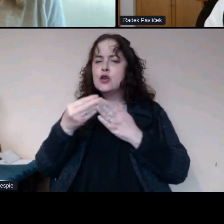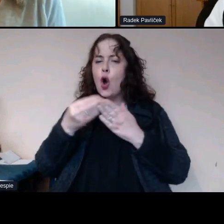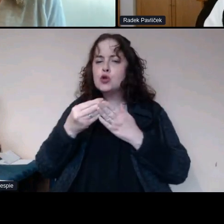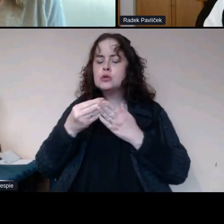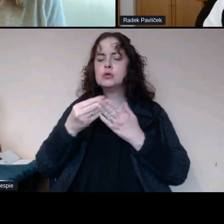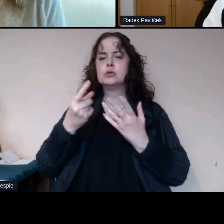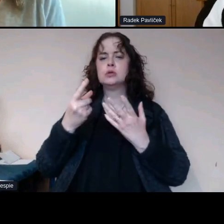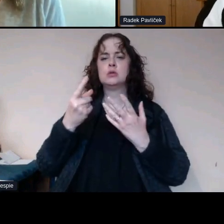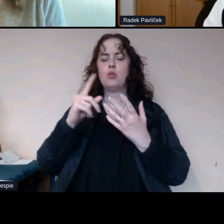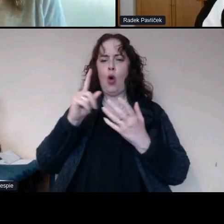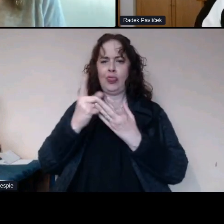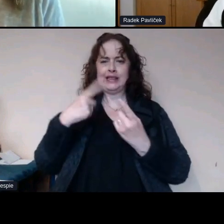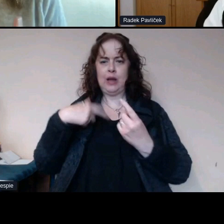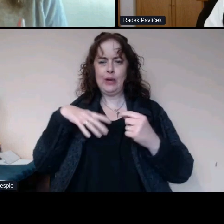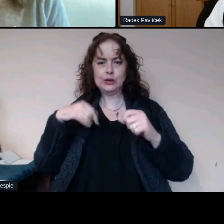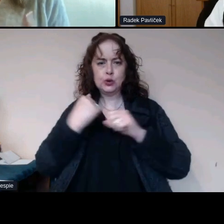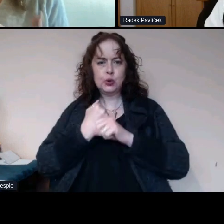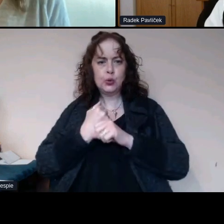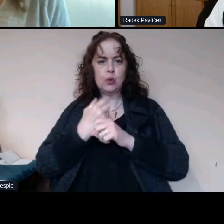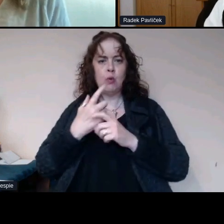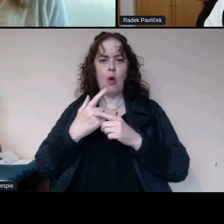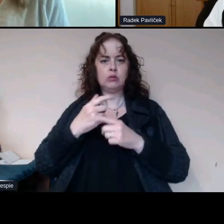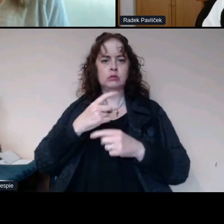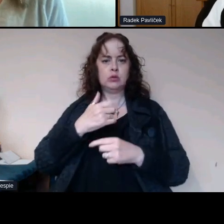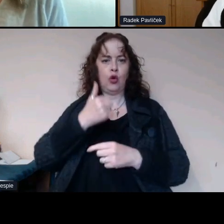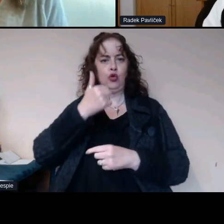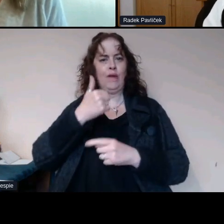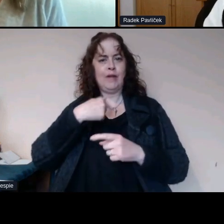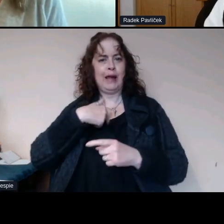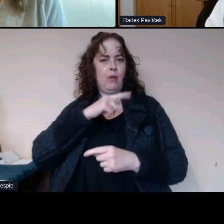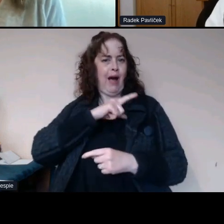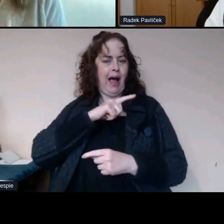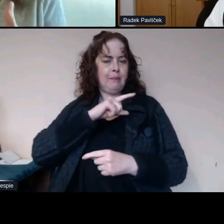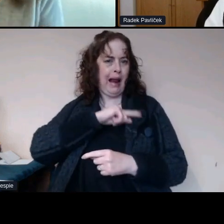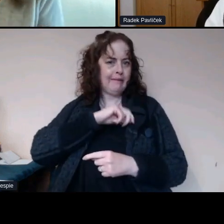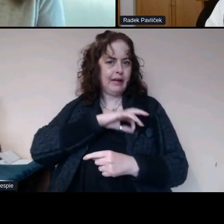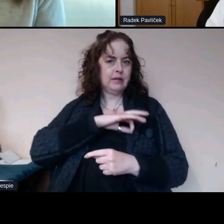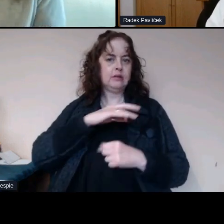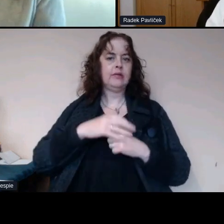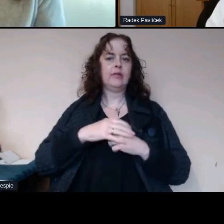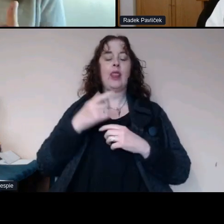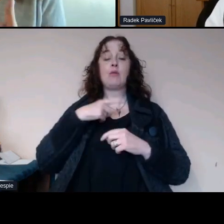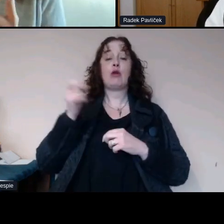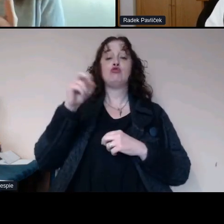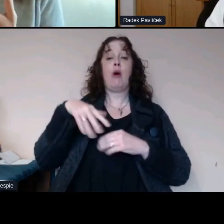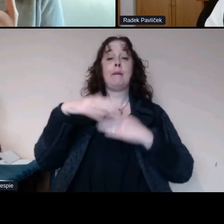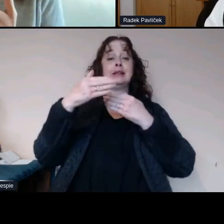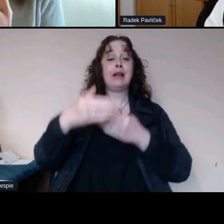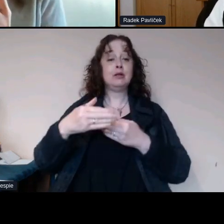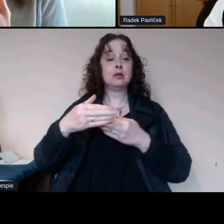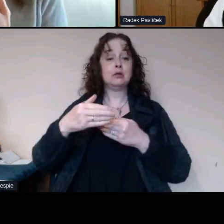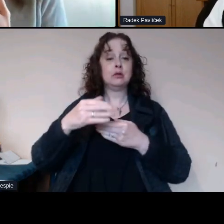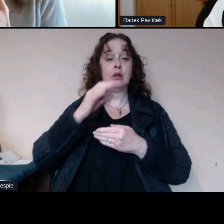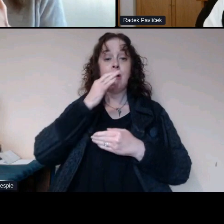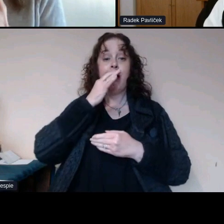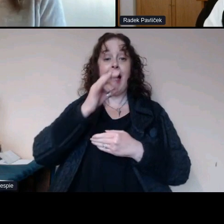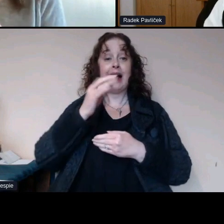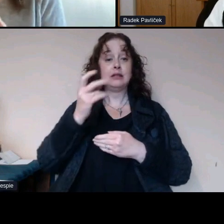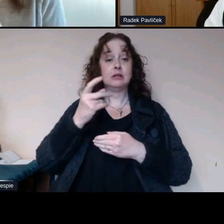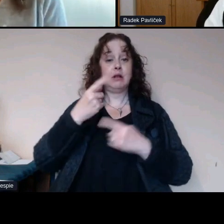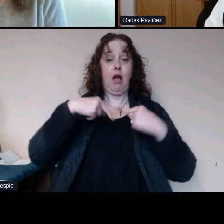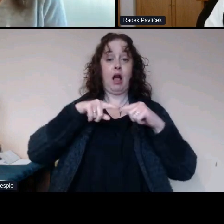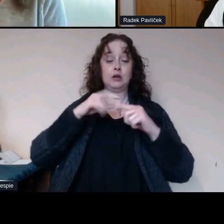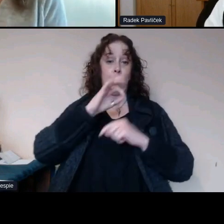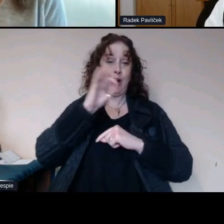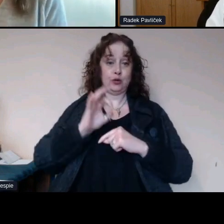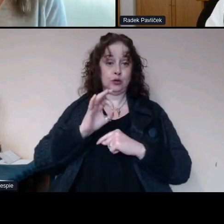benefits and so on? So that is what therefore we have these drop-in sessions so that you can ask us questions. But as this